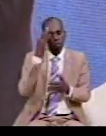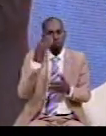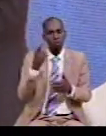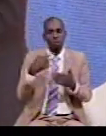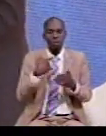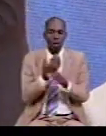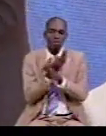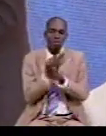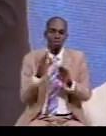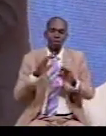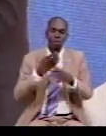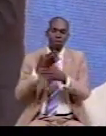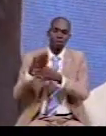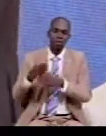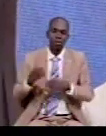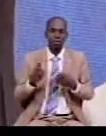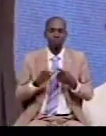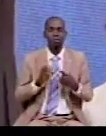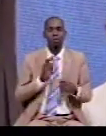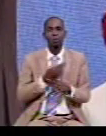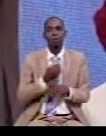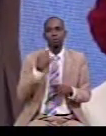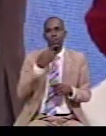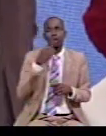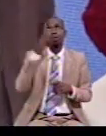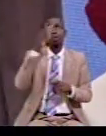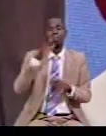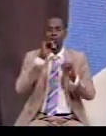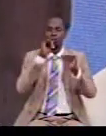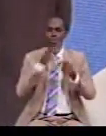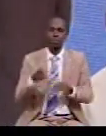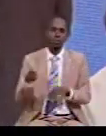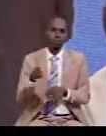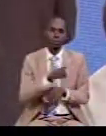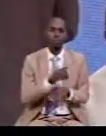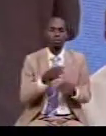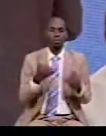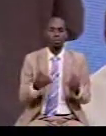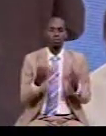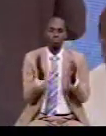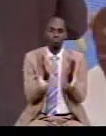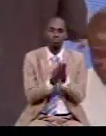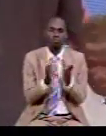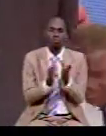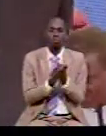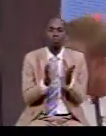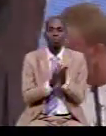please give a round of applause to our panel members as they leave the